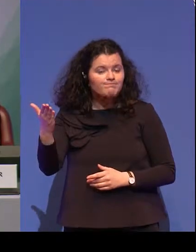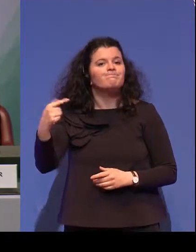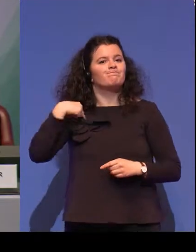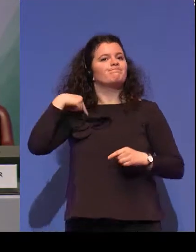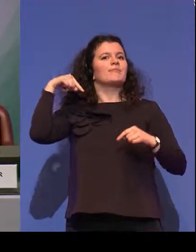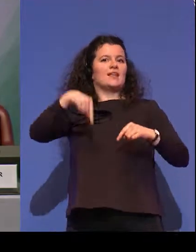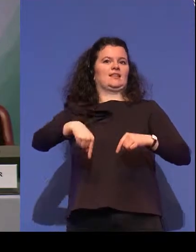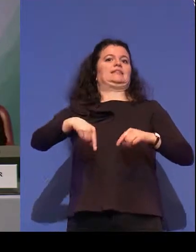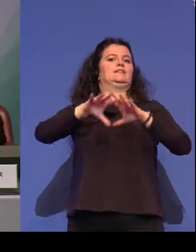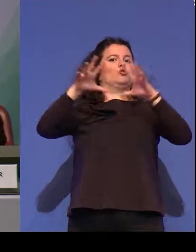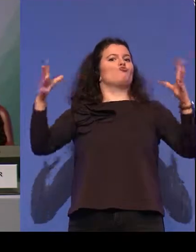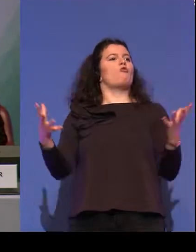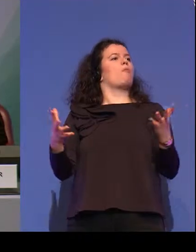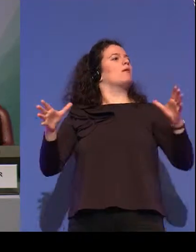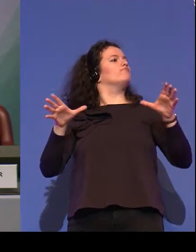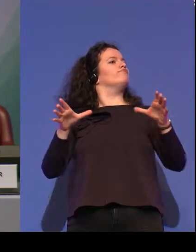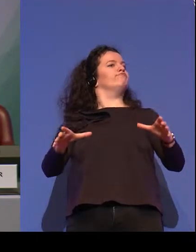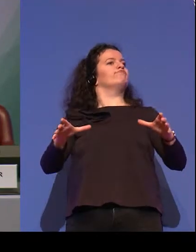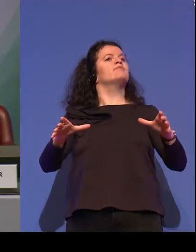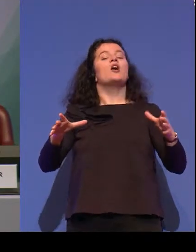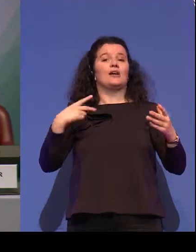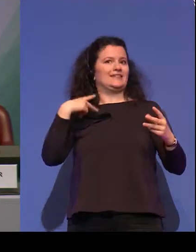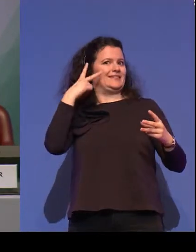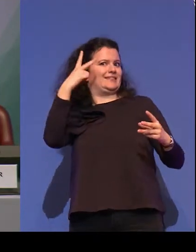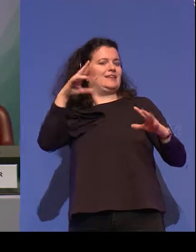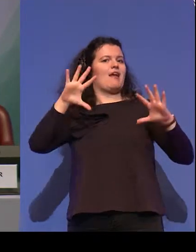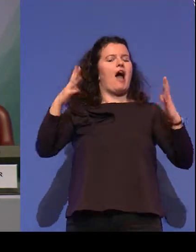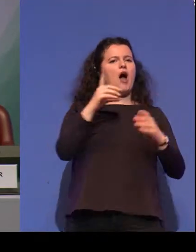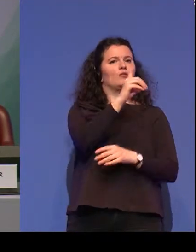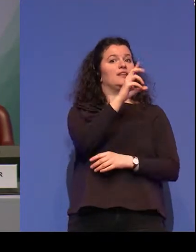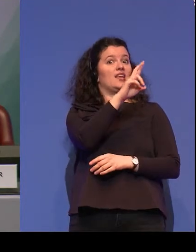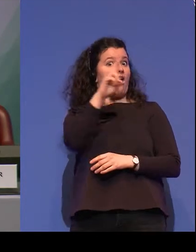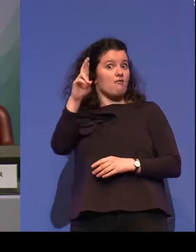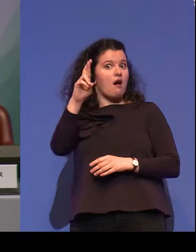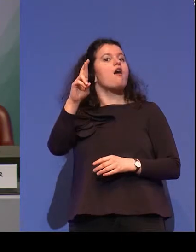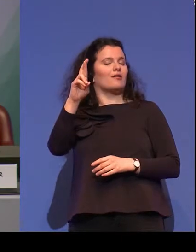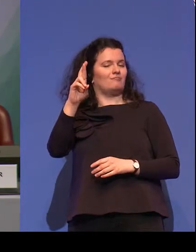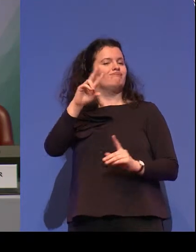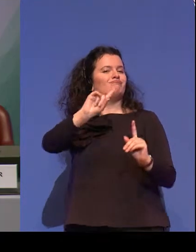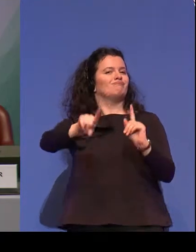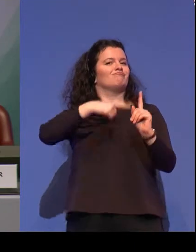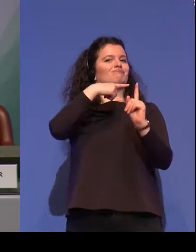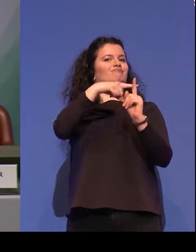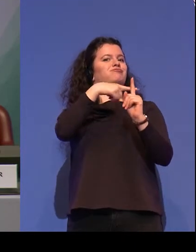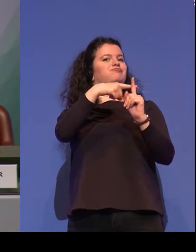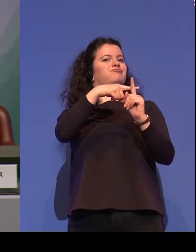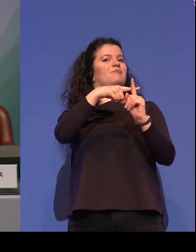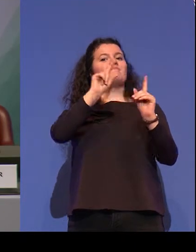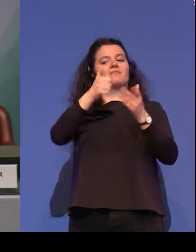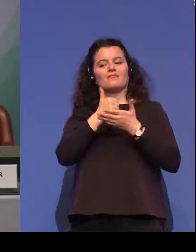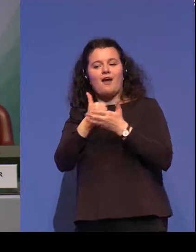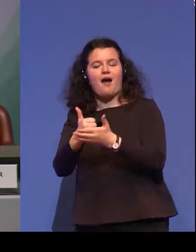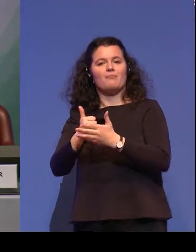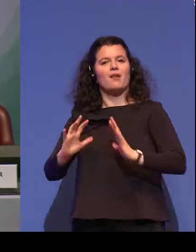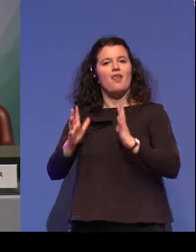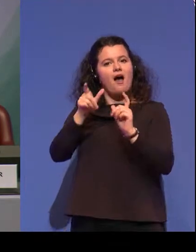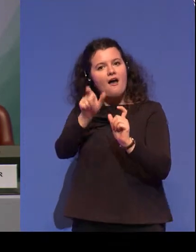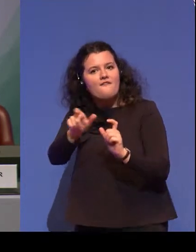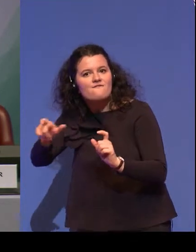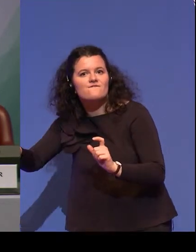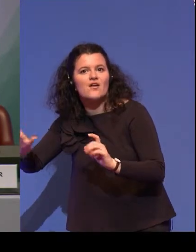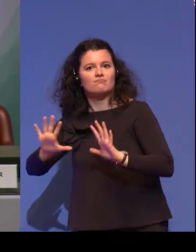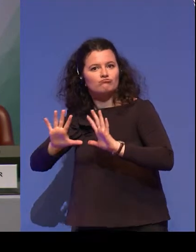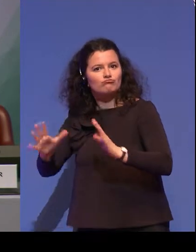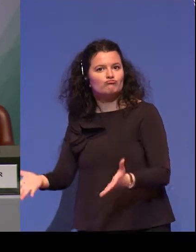obvious benefits that flow from disaster risk reduction in terms of saving lives and protecting livelihoods, but also the